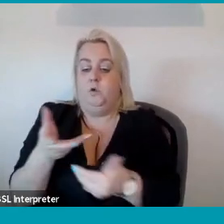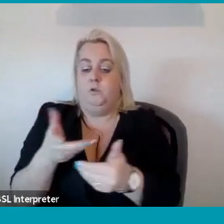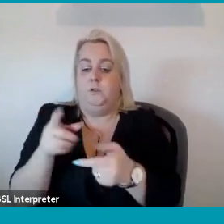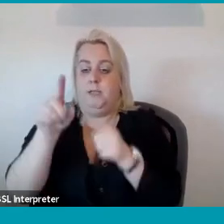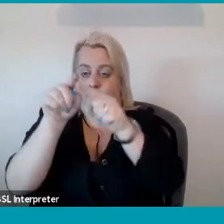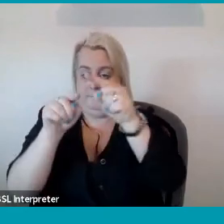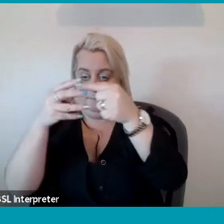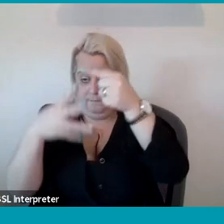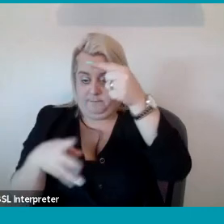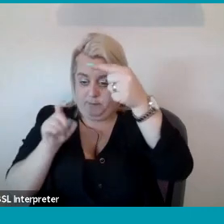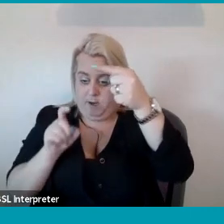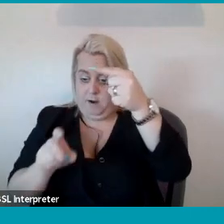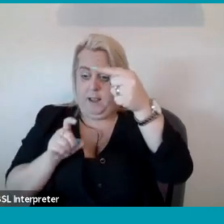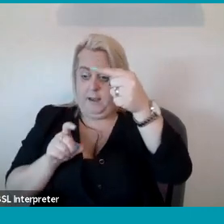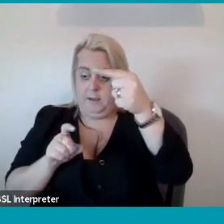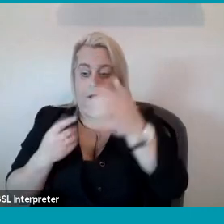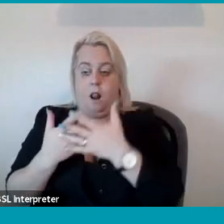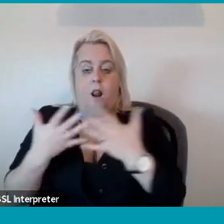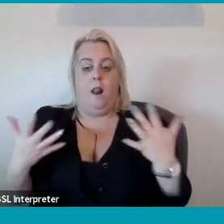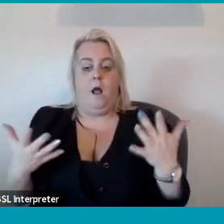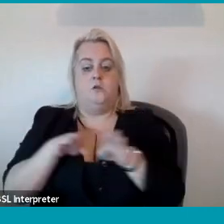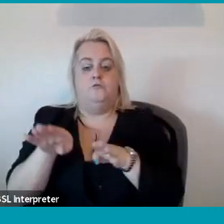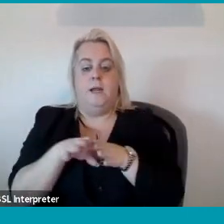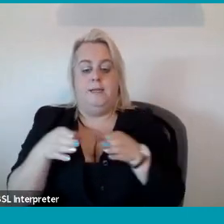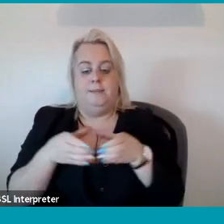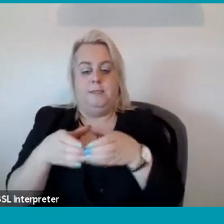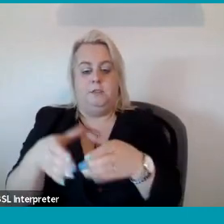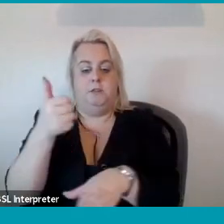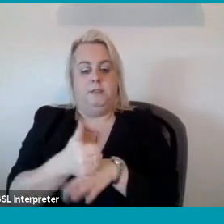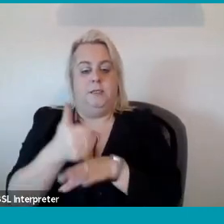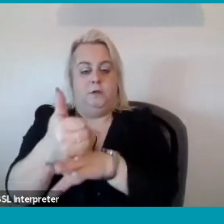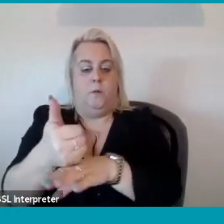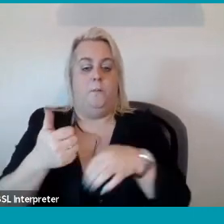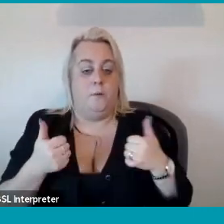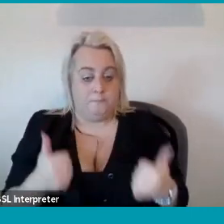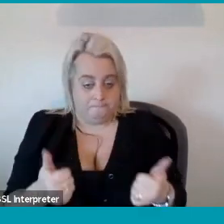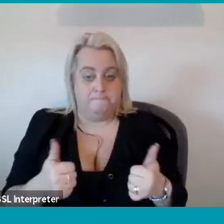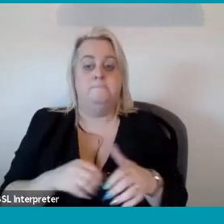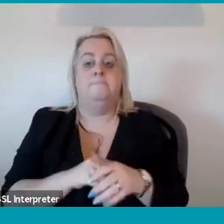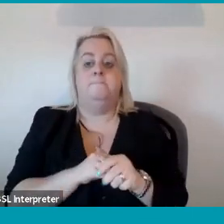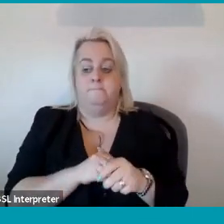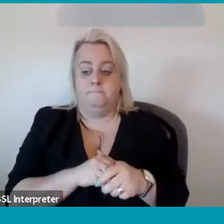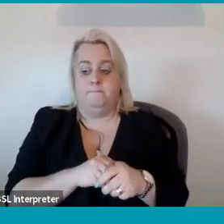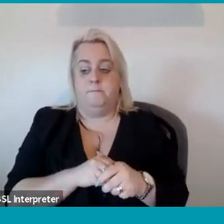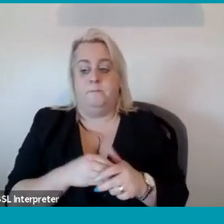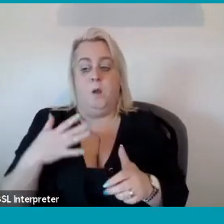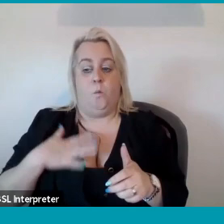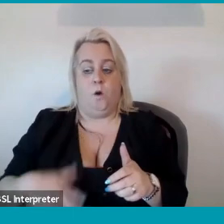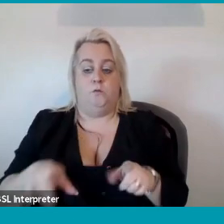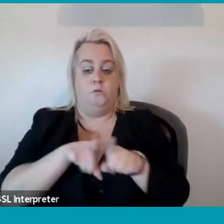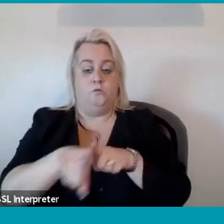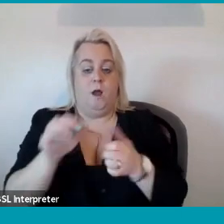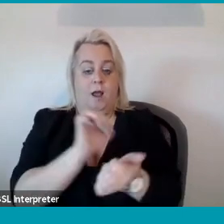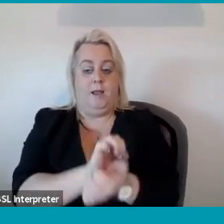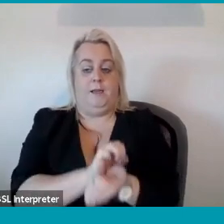got coming up are on there, and you're very welcome to join any that you'd like to. So yeah, we'd like to keep the dialogue going.